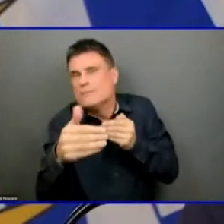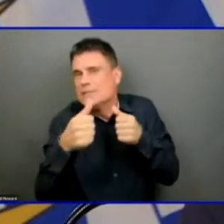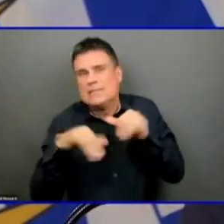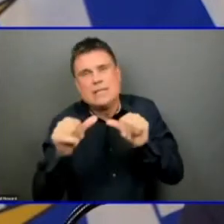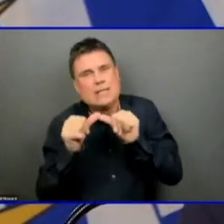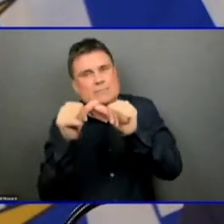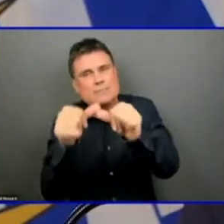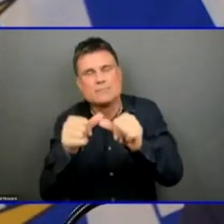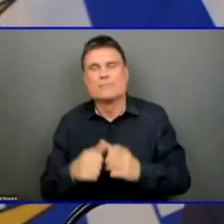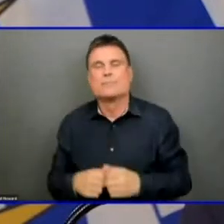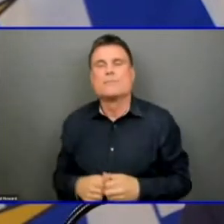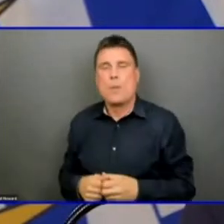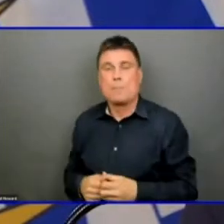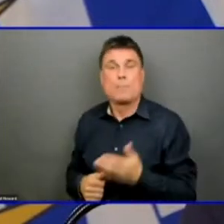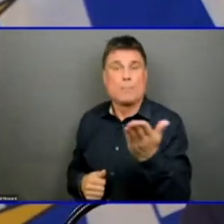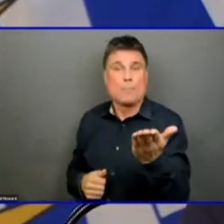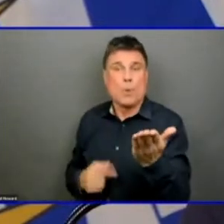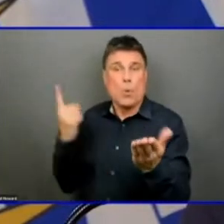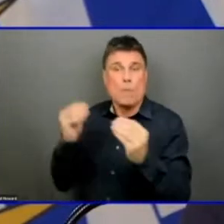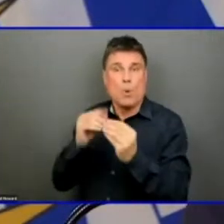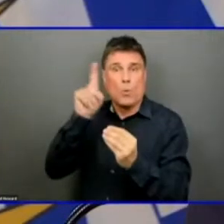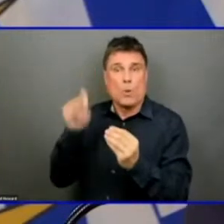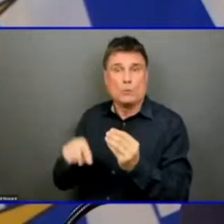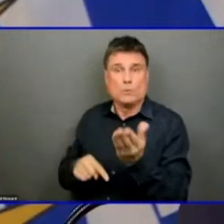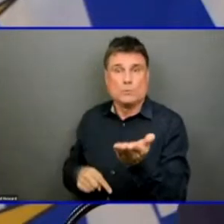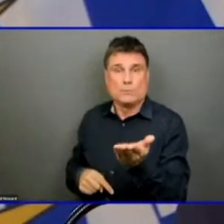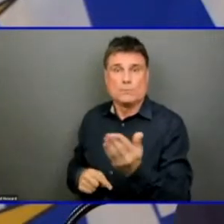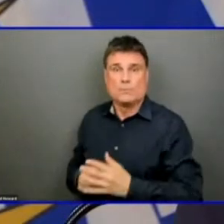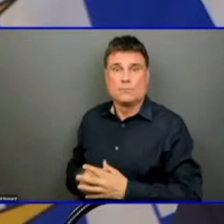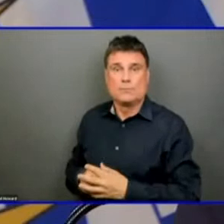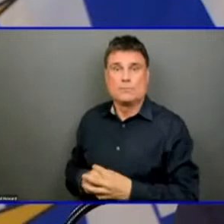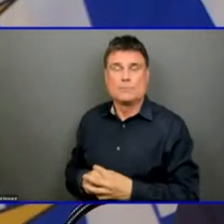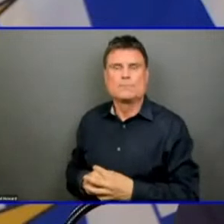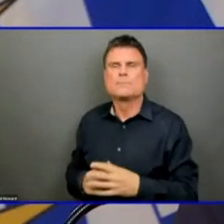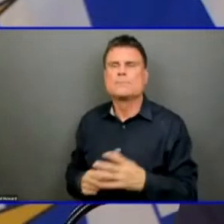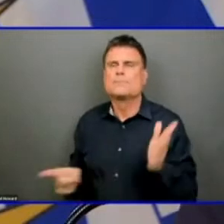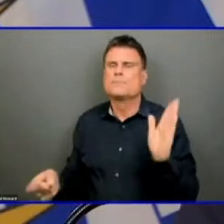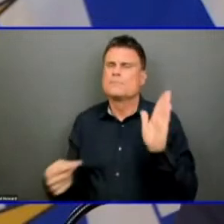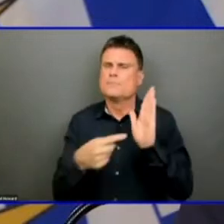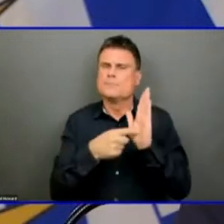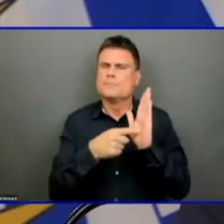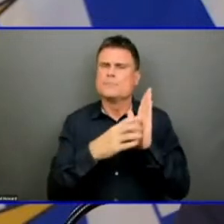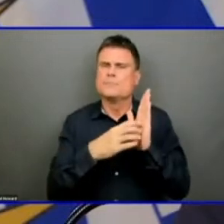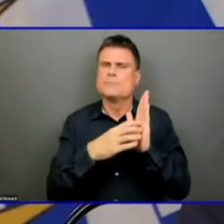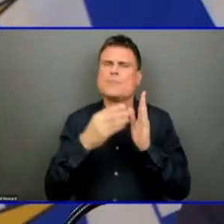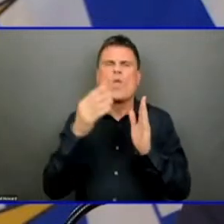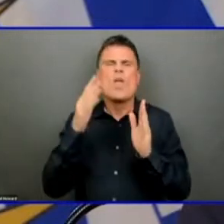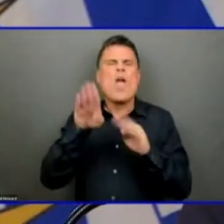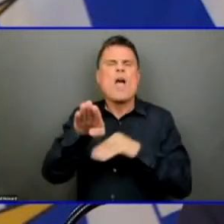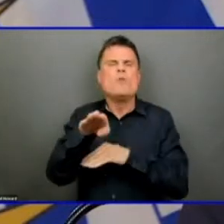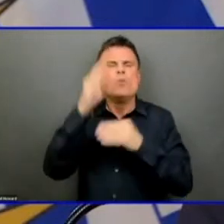afternoon with the latest information on cases, hospitalizations, and outbreaks, which you can find at